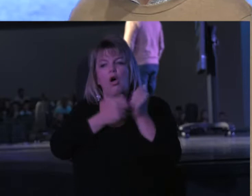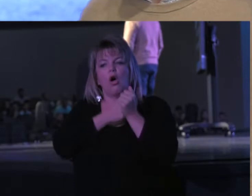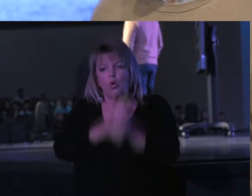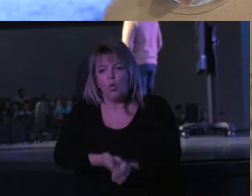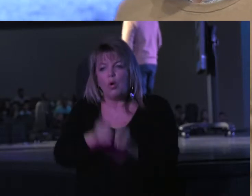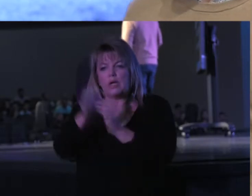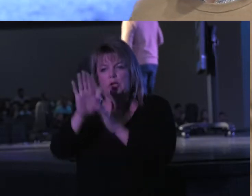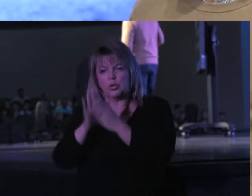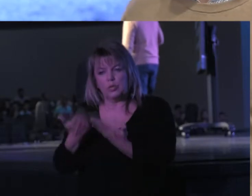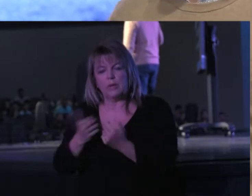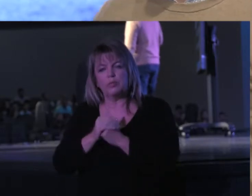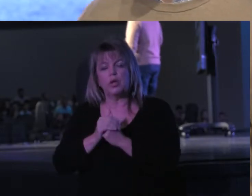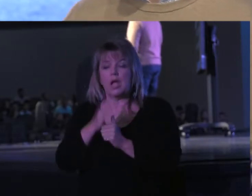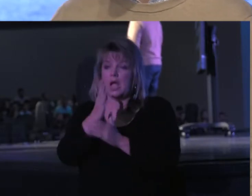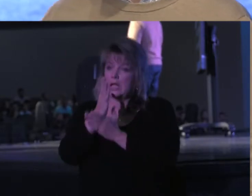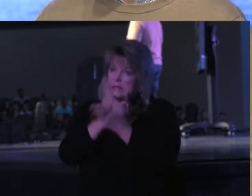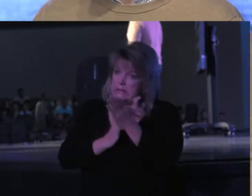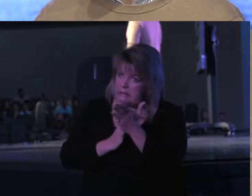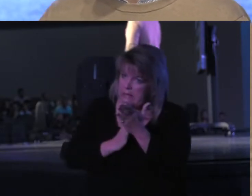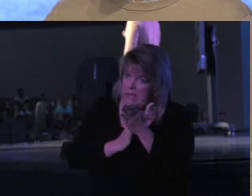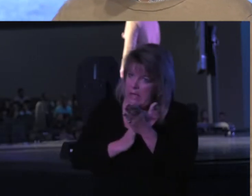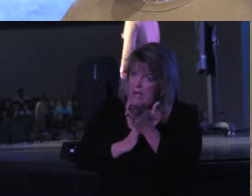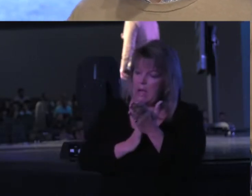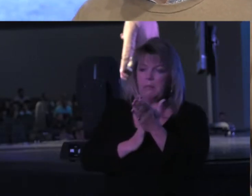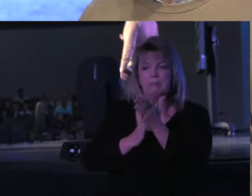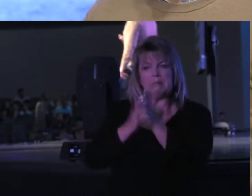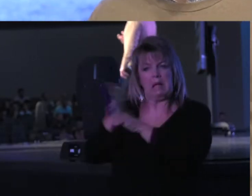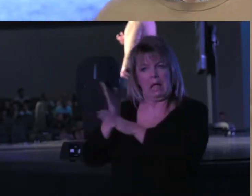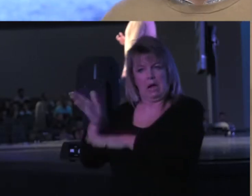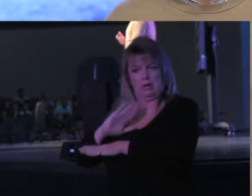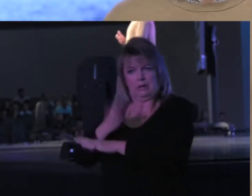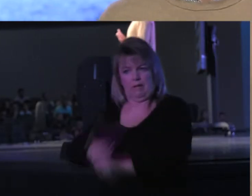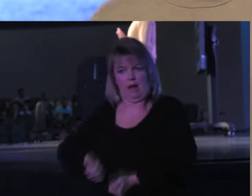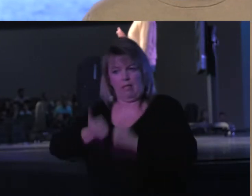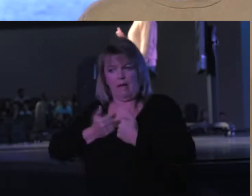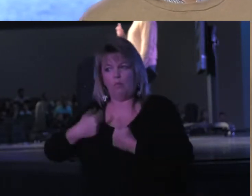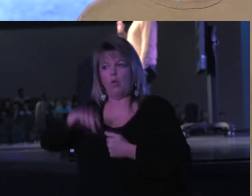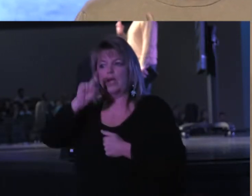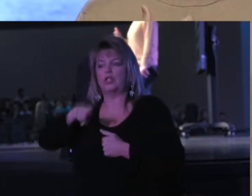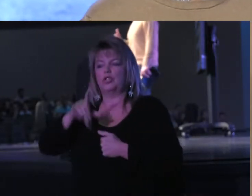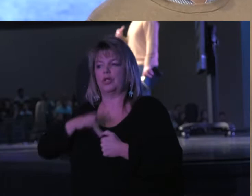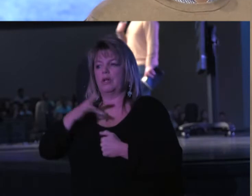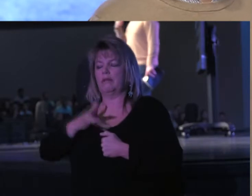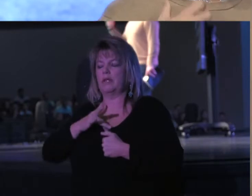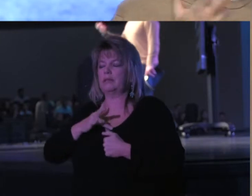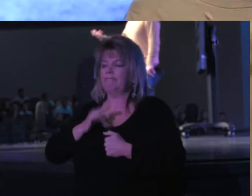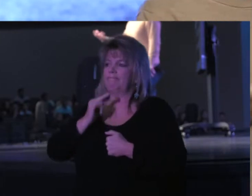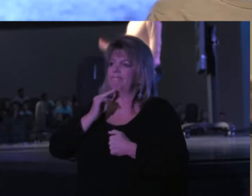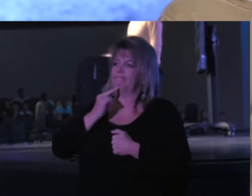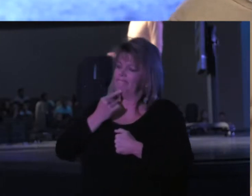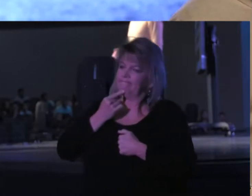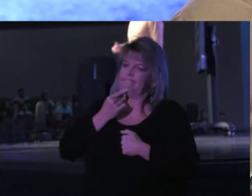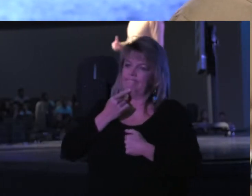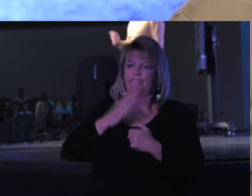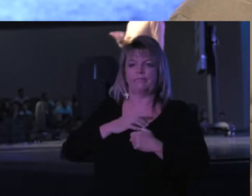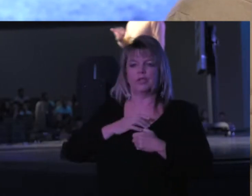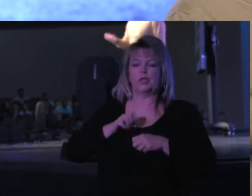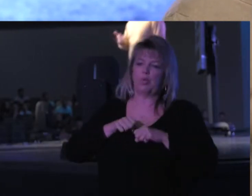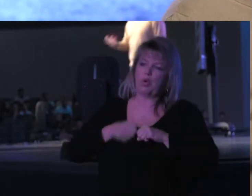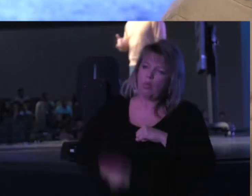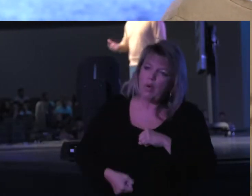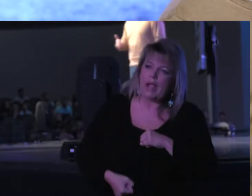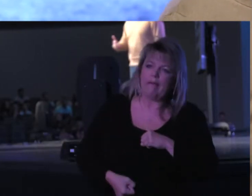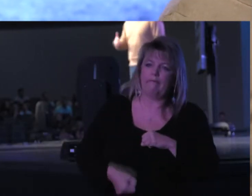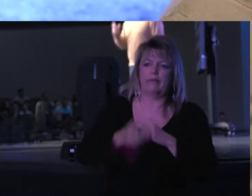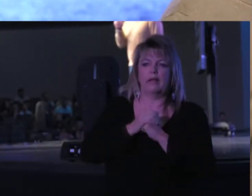scriptures, there are some areas of our life where we should feel genuine grief and